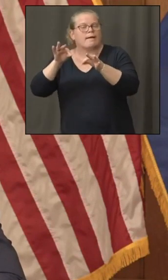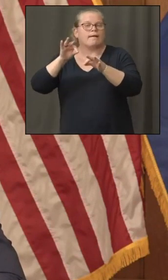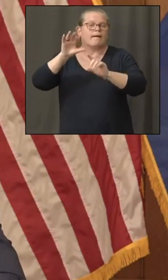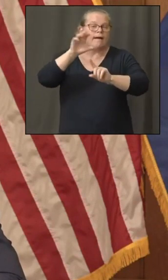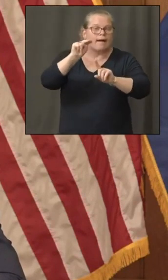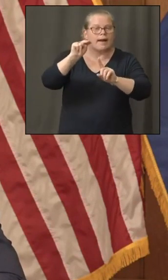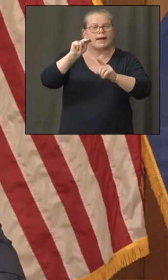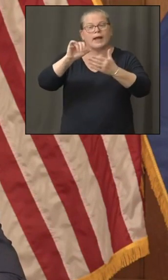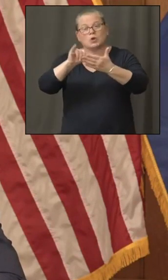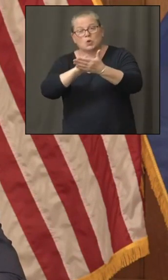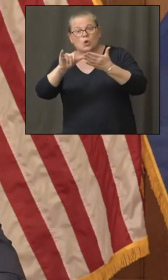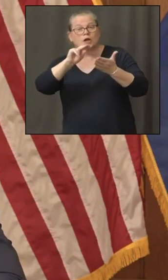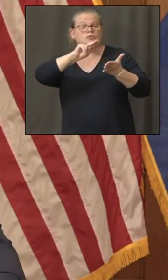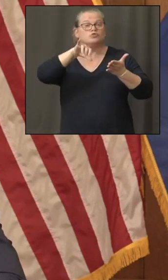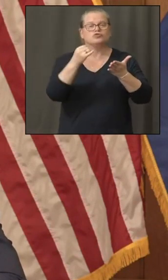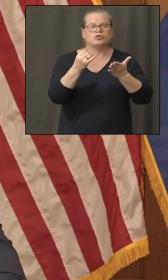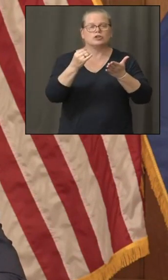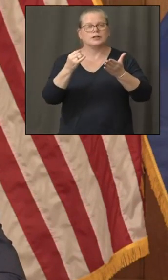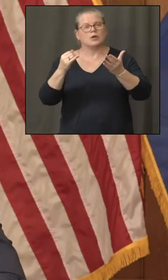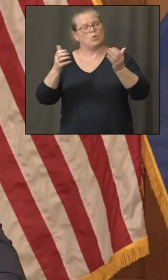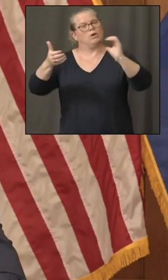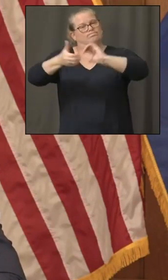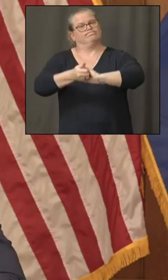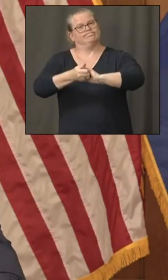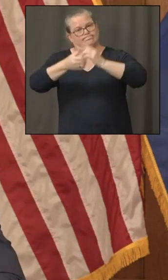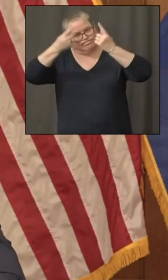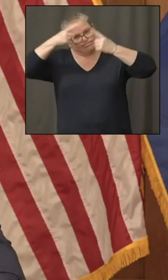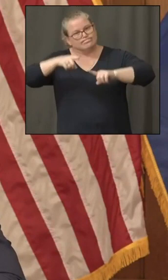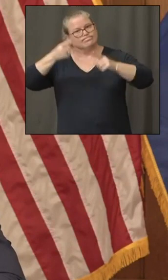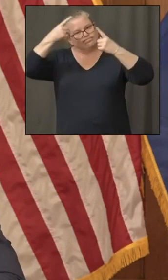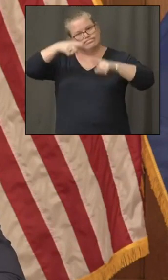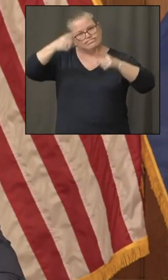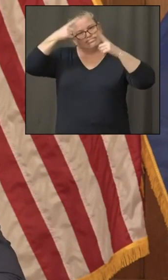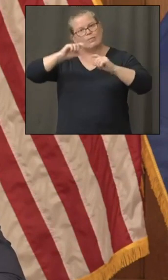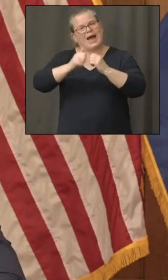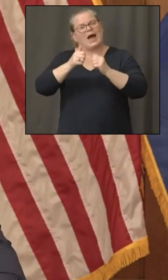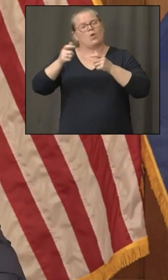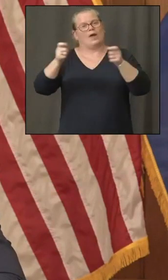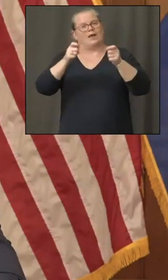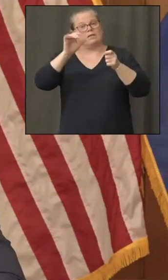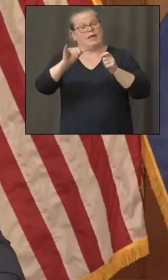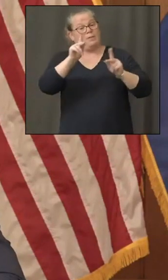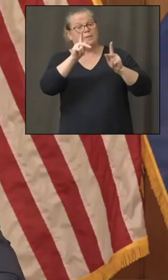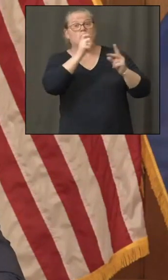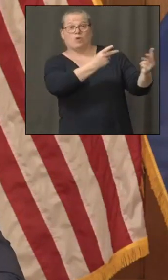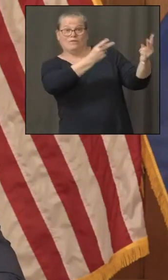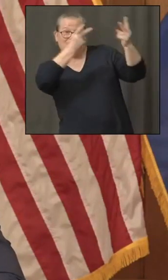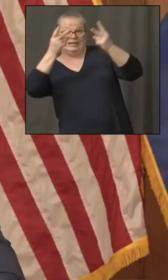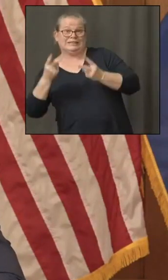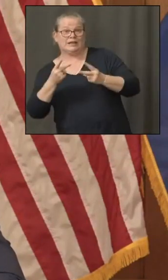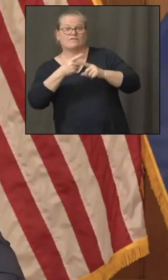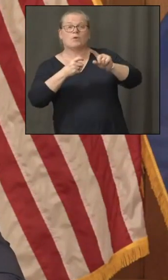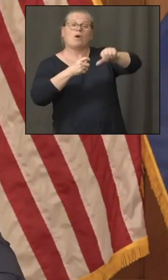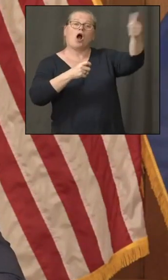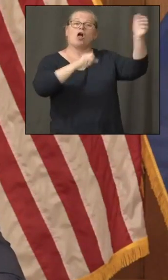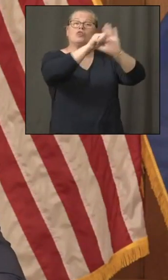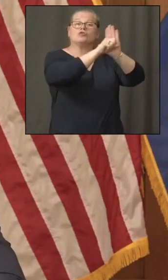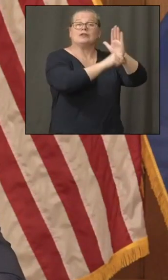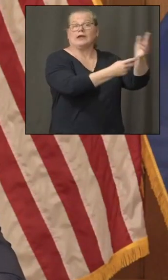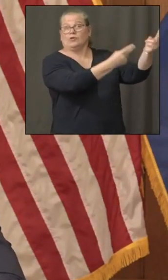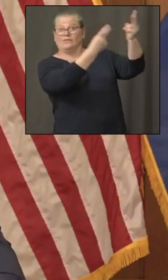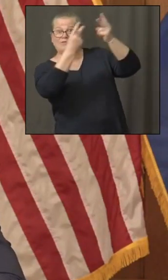New Jersey as it deals with the 14-day self-quarantine of individuals who are coming from those states.